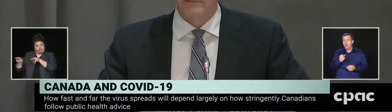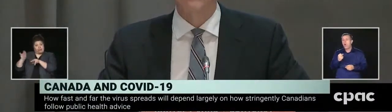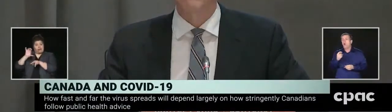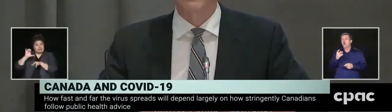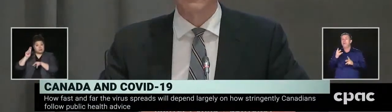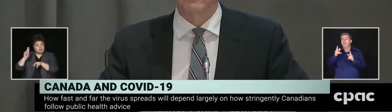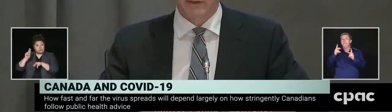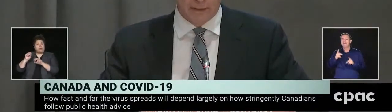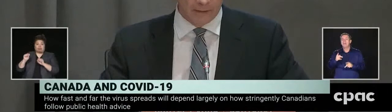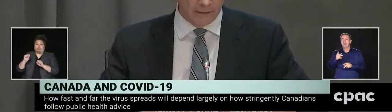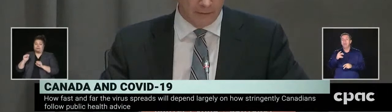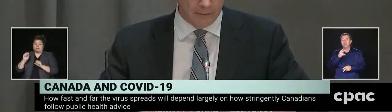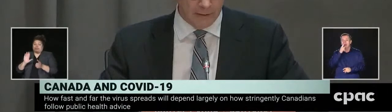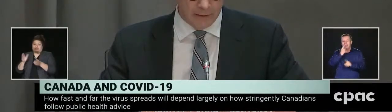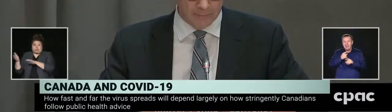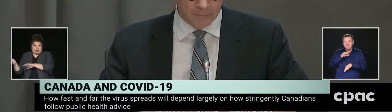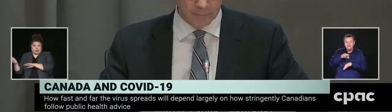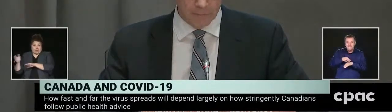that regard,